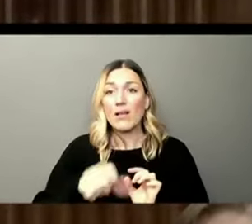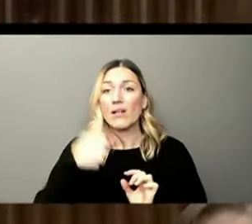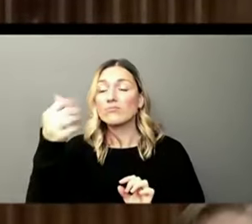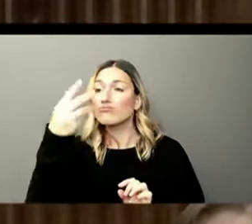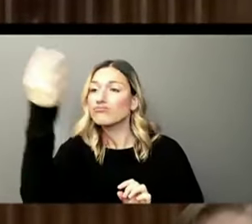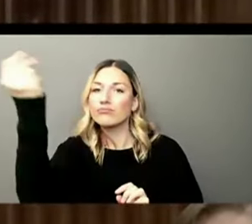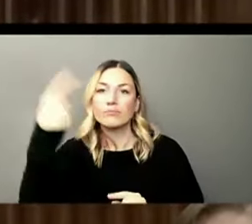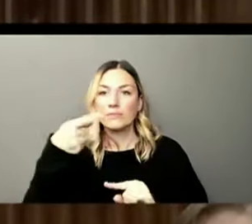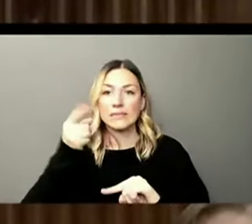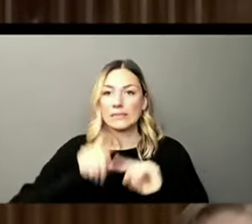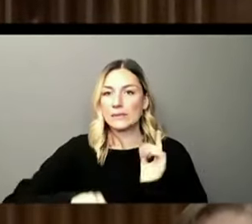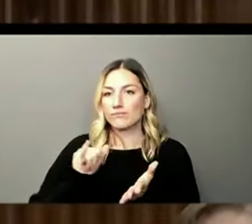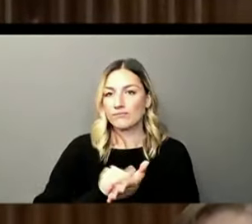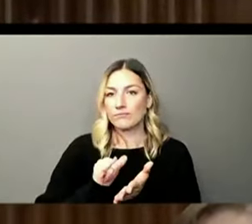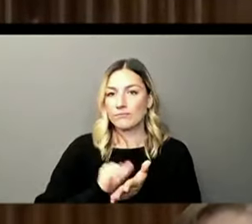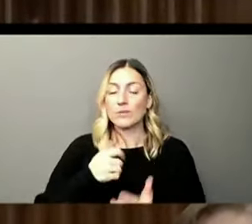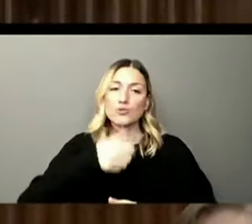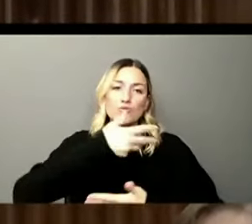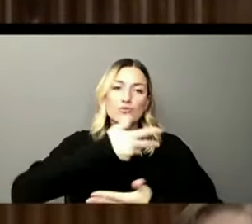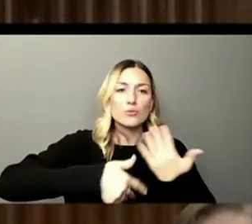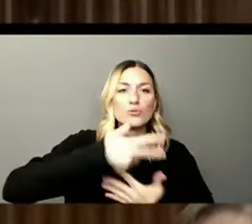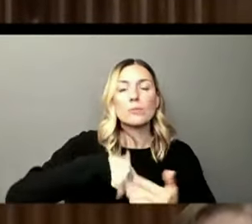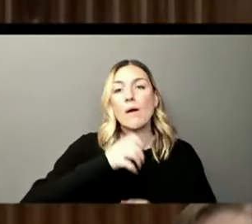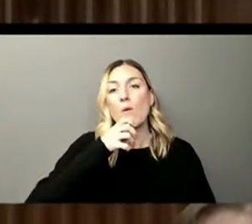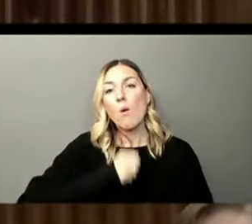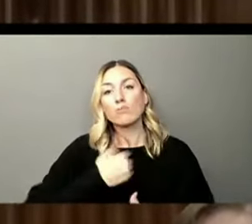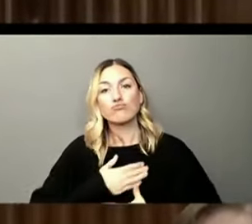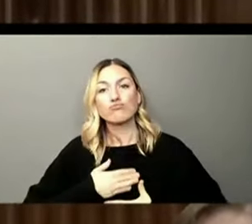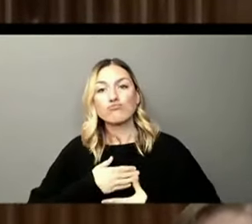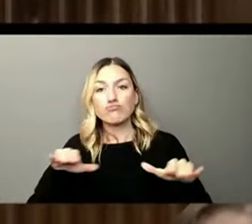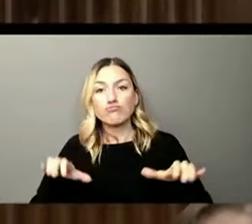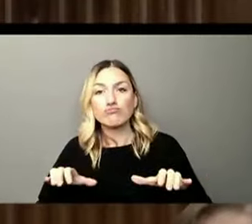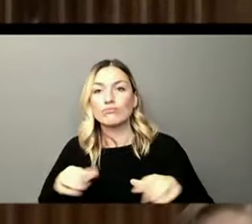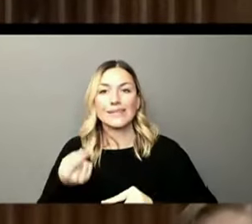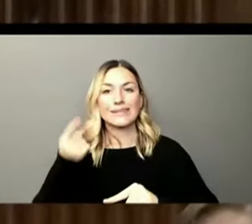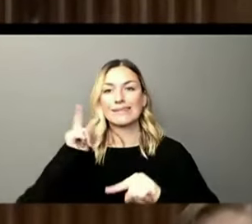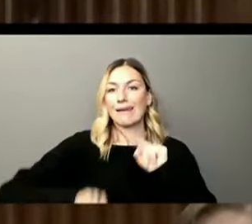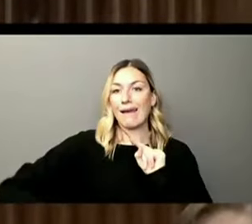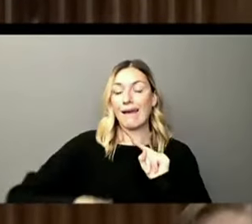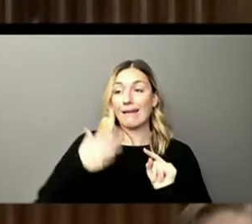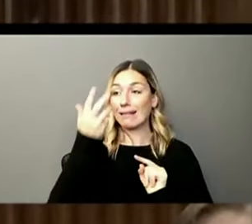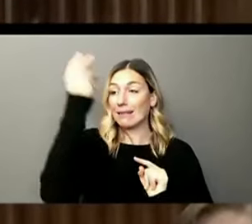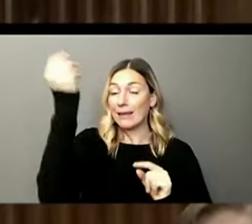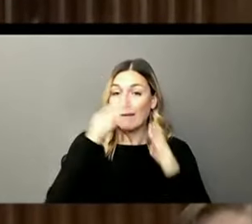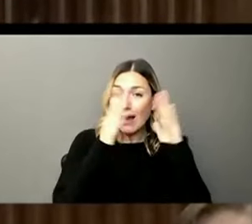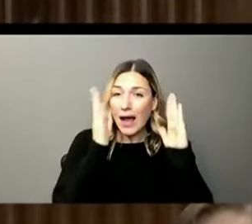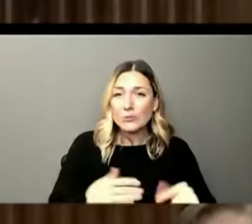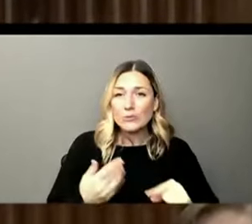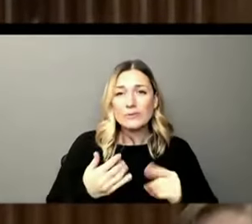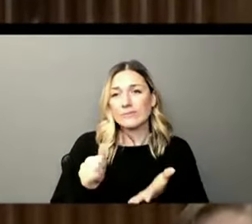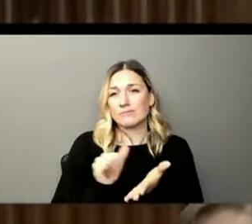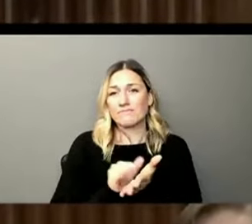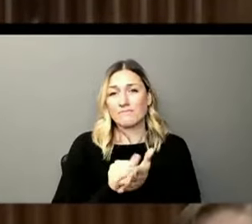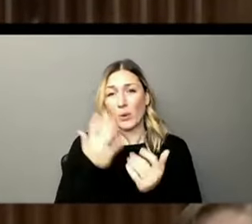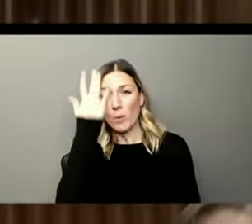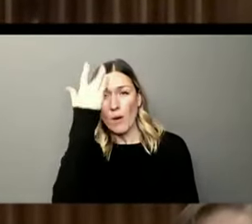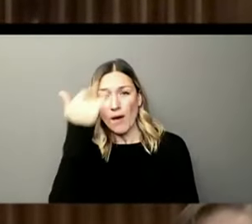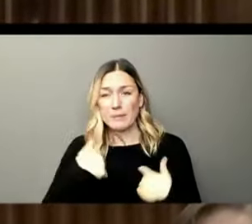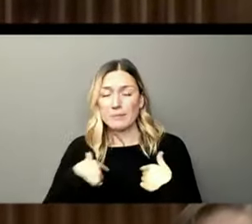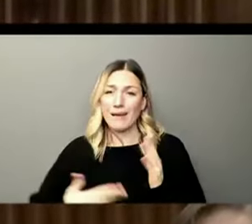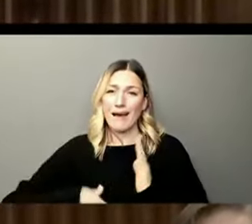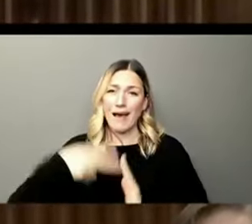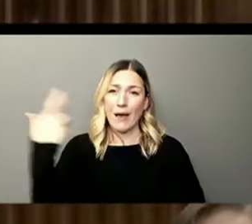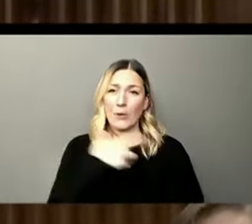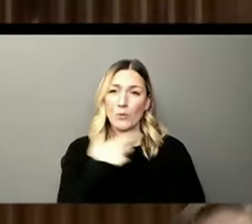don't socialize, I don't enjoy my old hobbies, and I don't really leave my home, especially now that I'm considered high risk. I'm actually